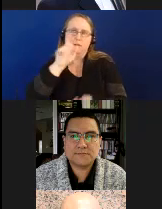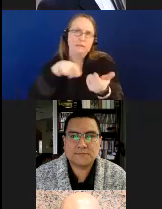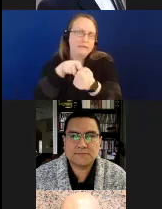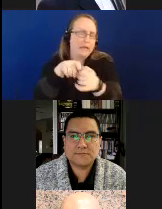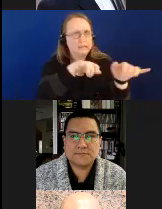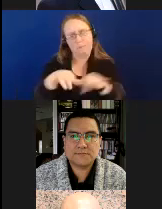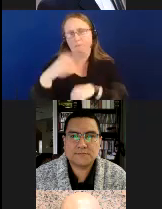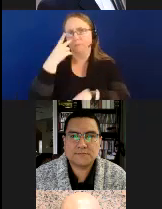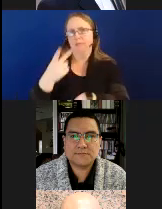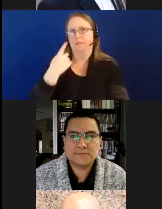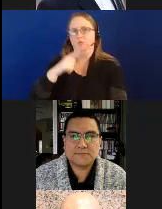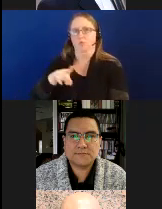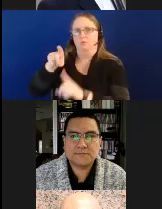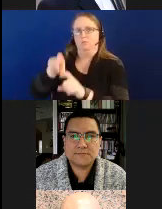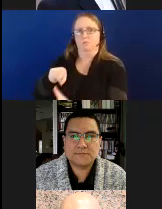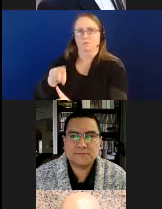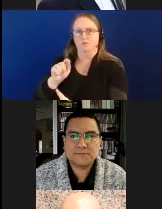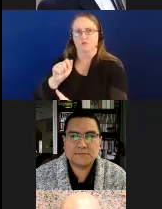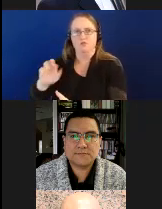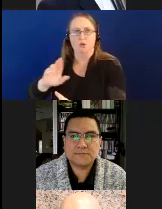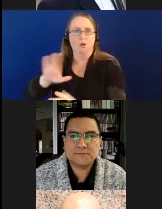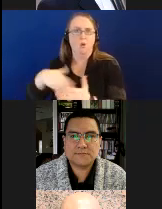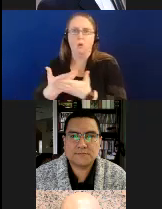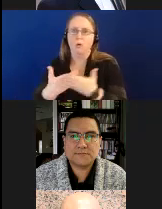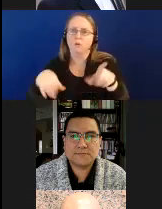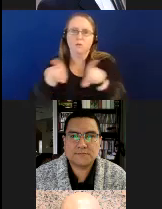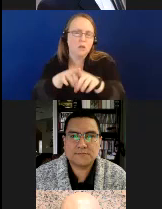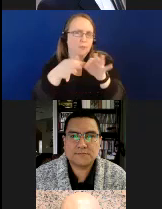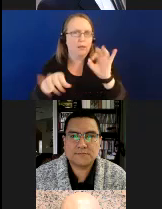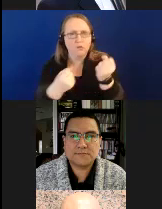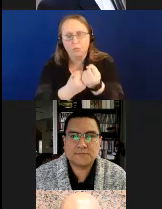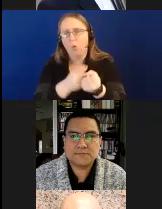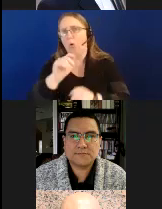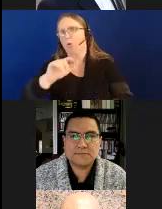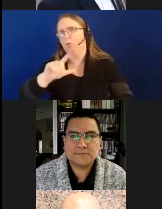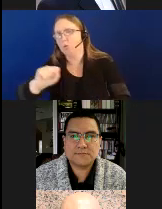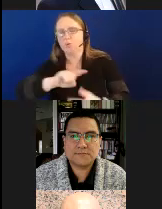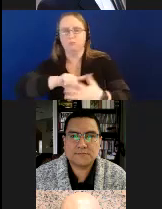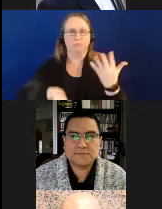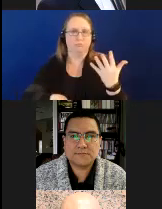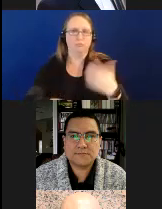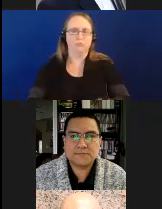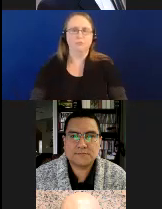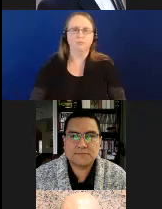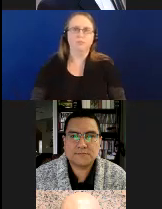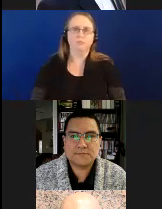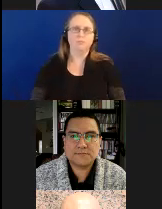take the STAAR, with all the same content language supports, with all the same tools in there. We also have our new